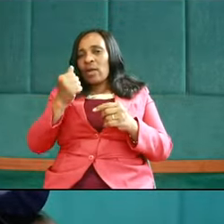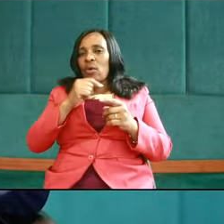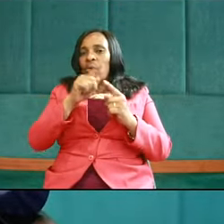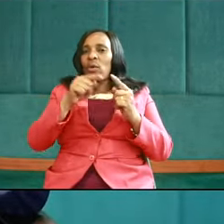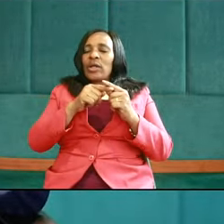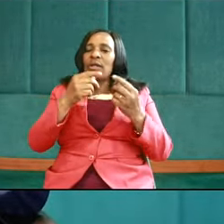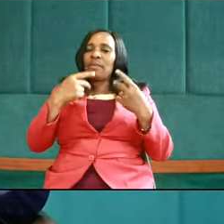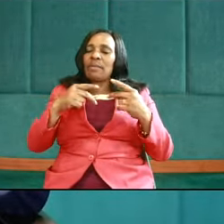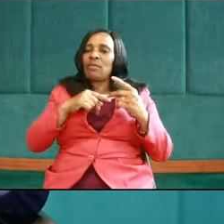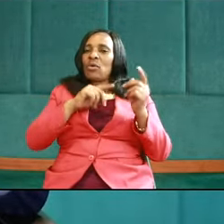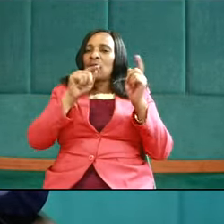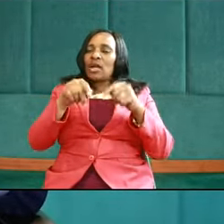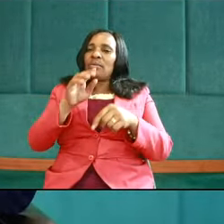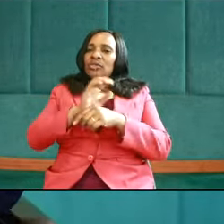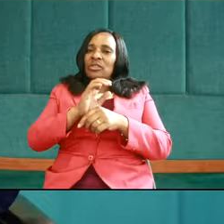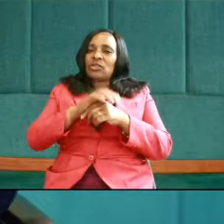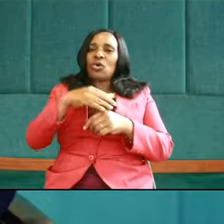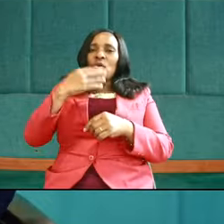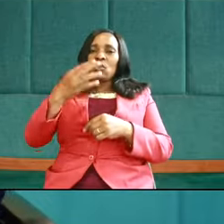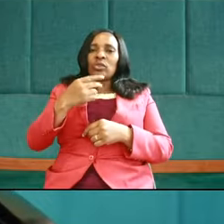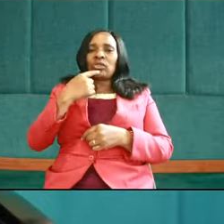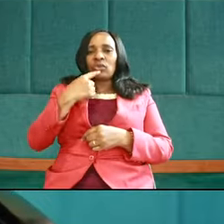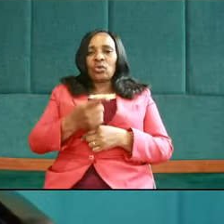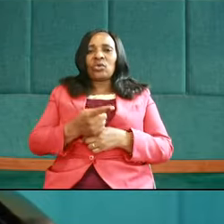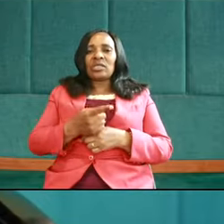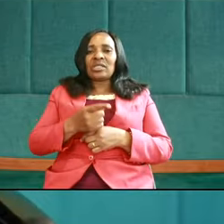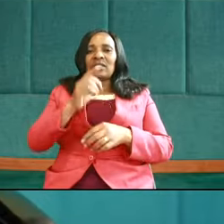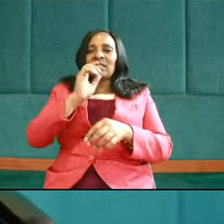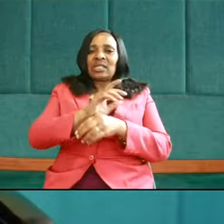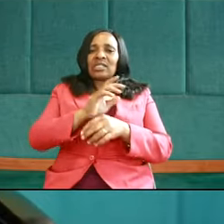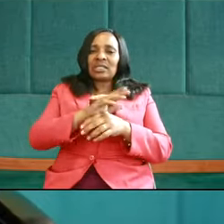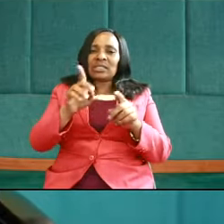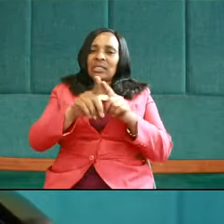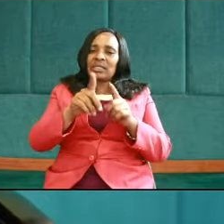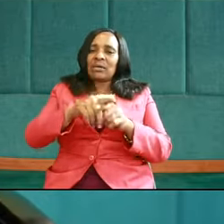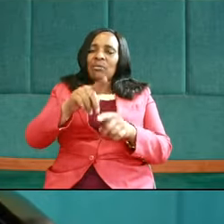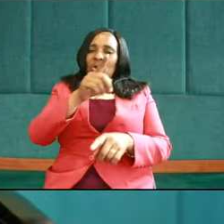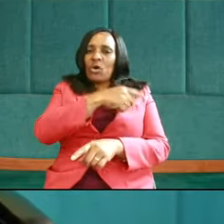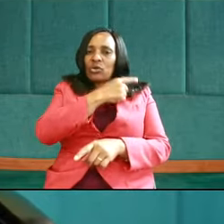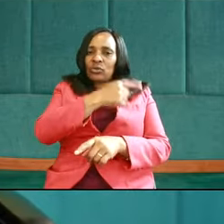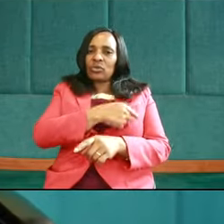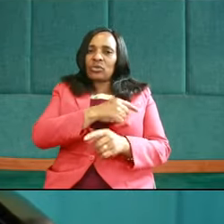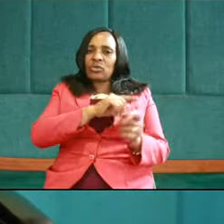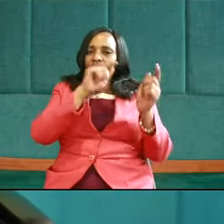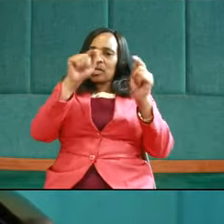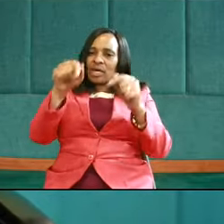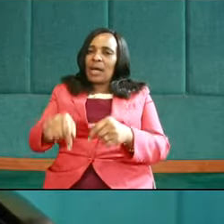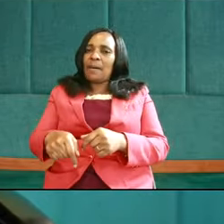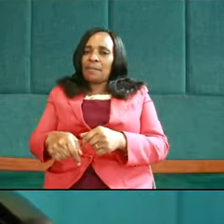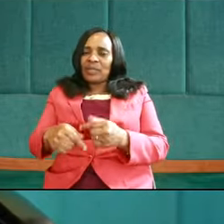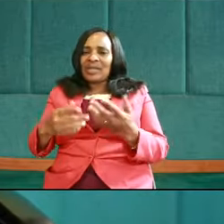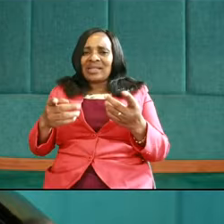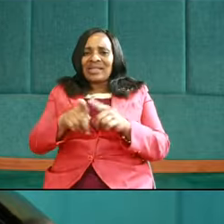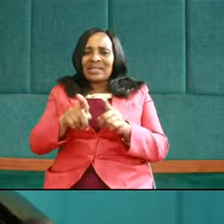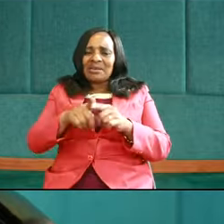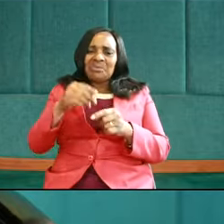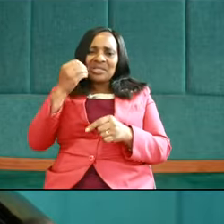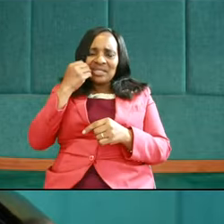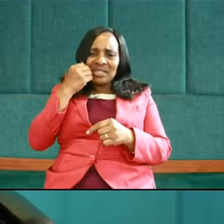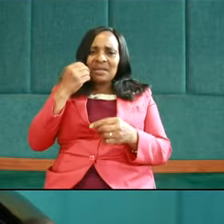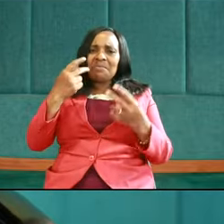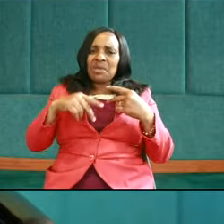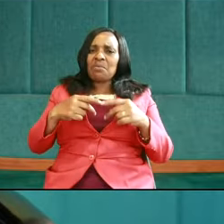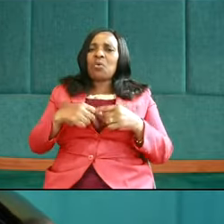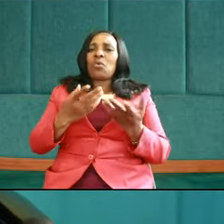to church, I think I've always been told church is like a hospital. We check in as patients, people who are